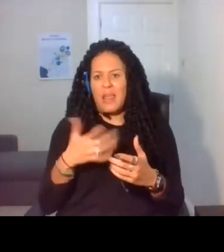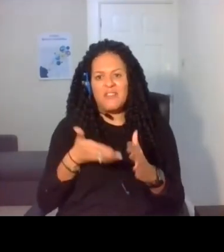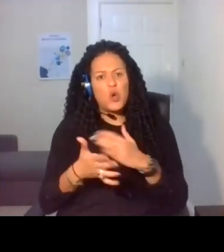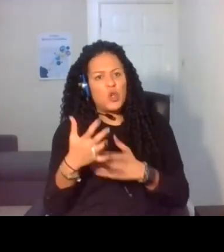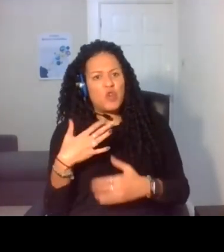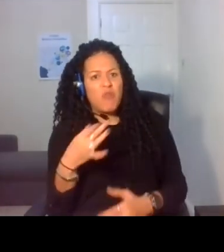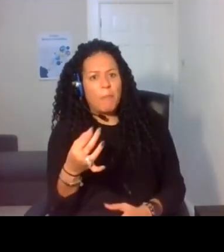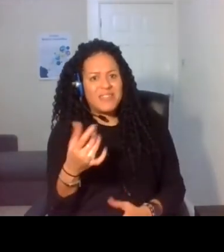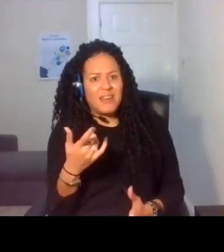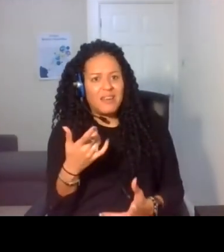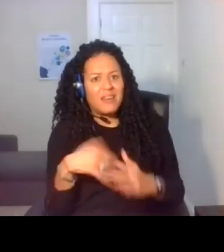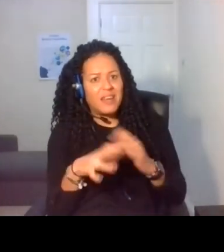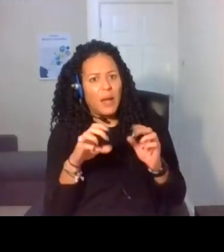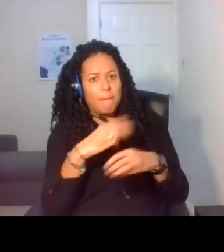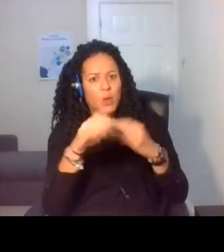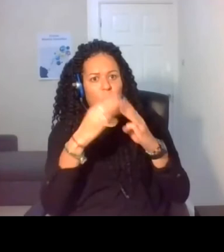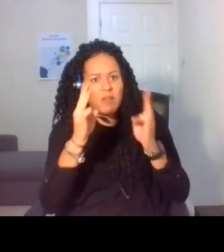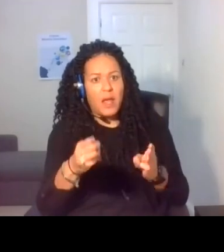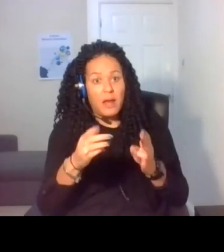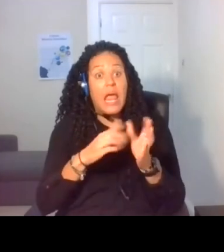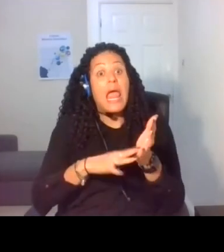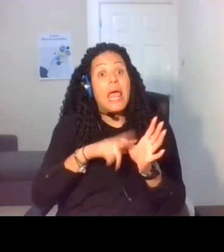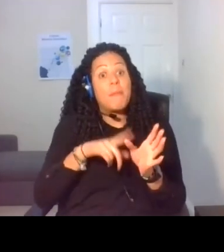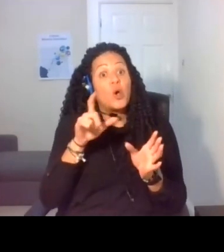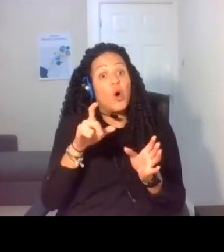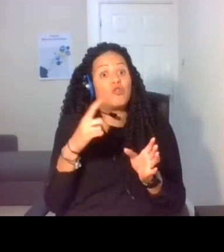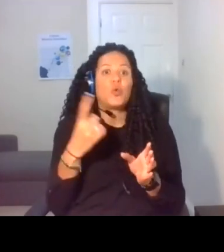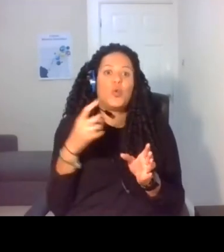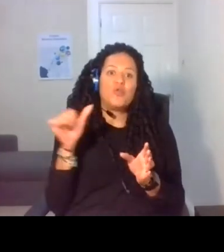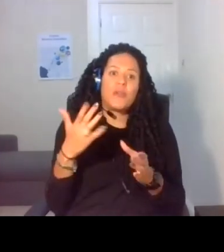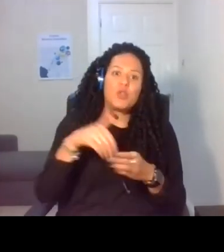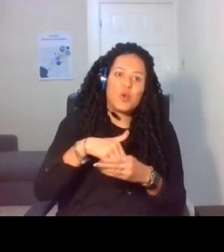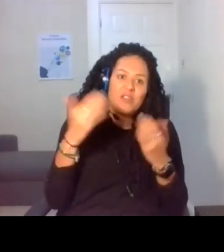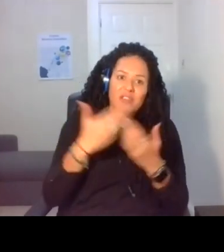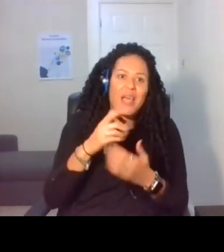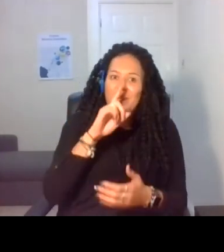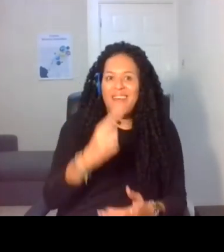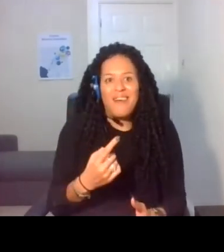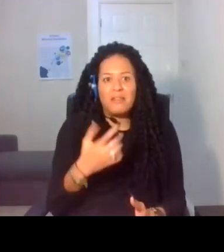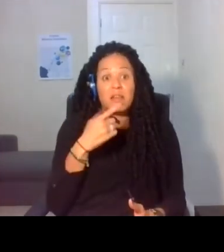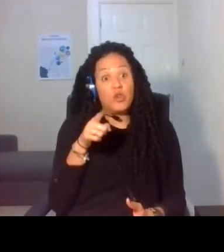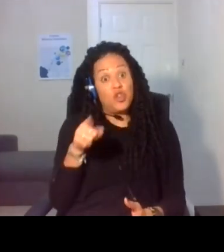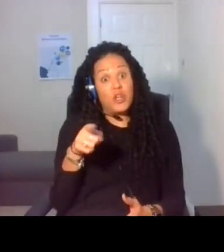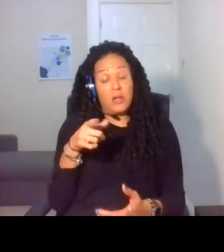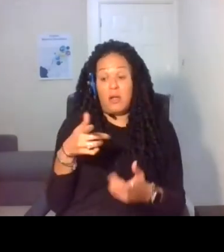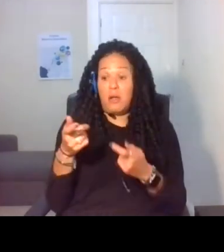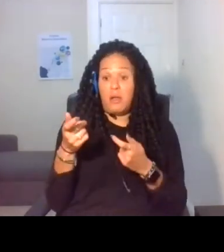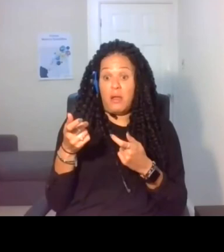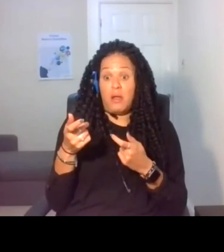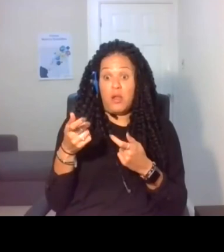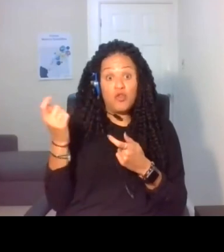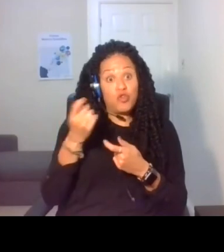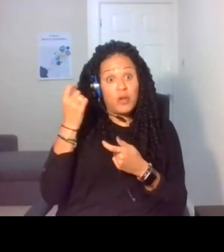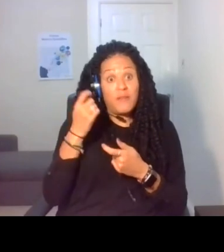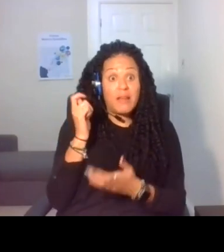museums, Amy Cotterill, who was hopefully going to join us tonight, but unfortunately can't, managed to successfully bid